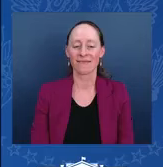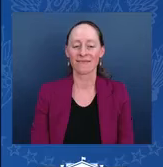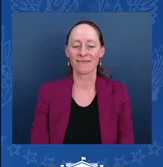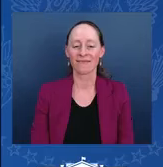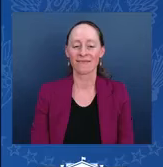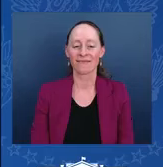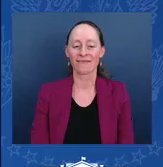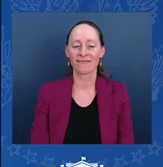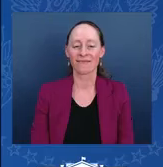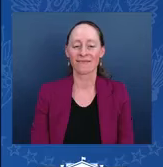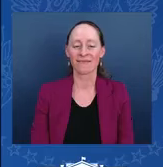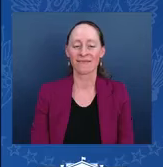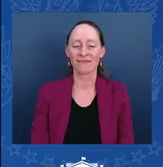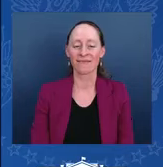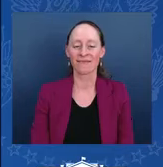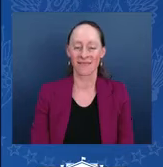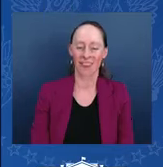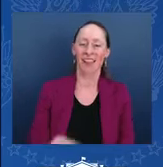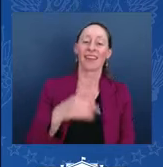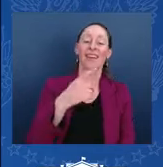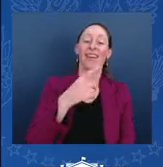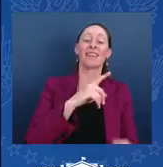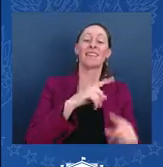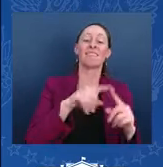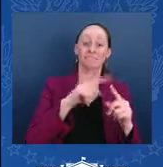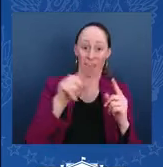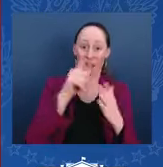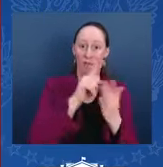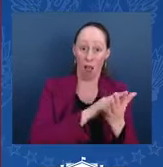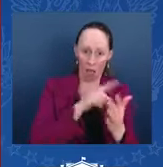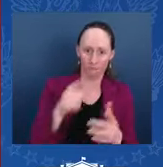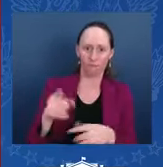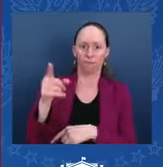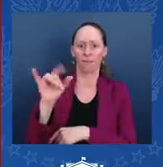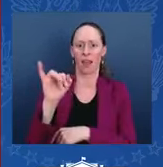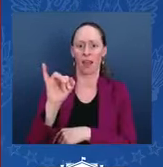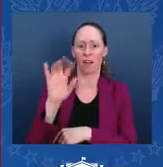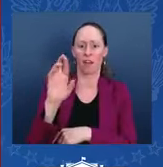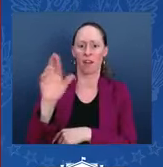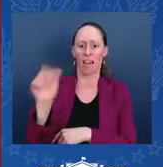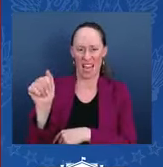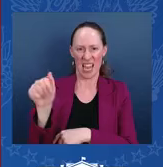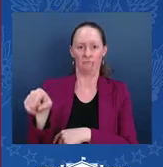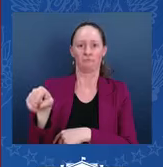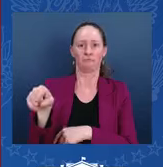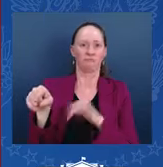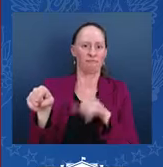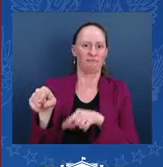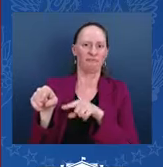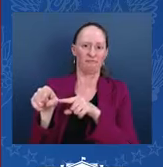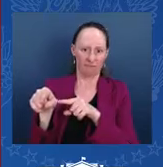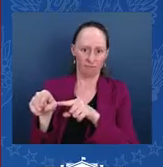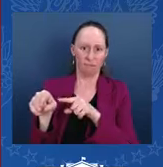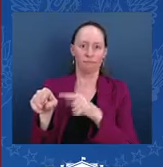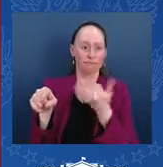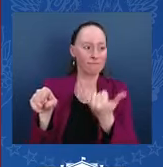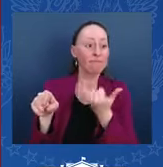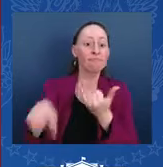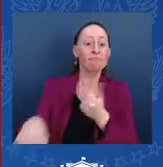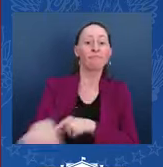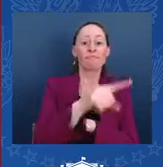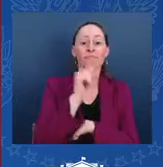the Inflation Reduction Act, seniors with diabetes, as you've heard, now paying, as many of you know, $35 a month instead